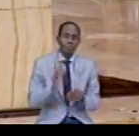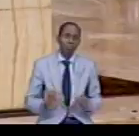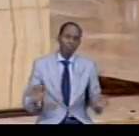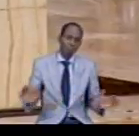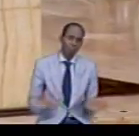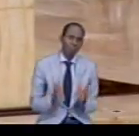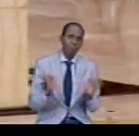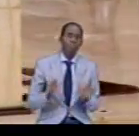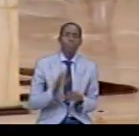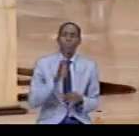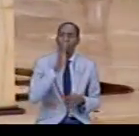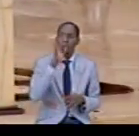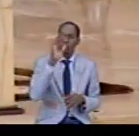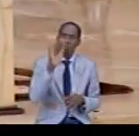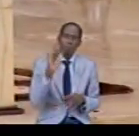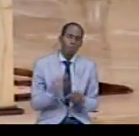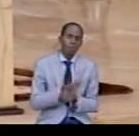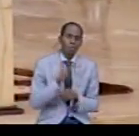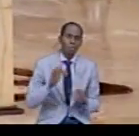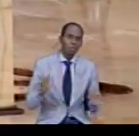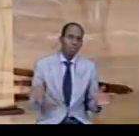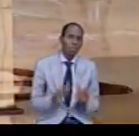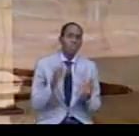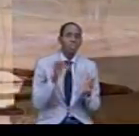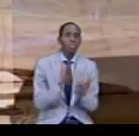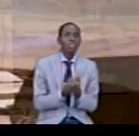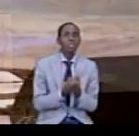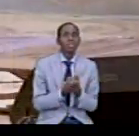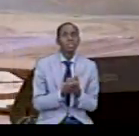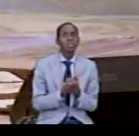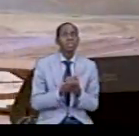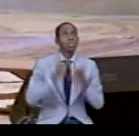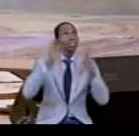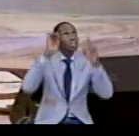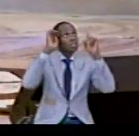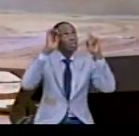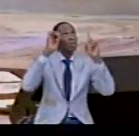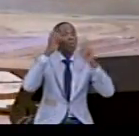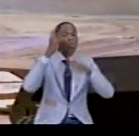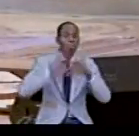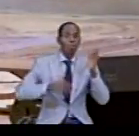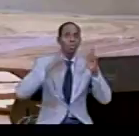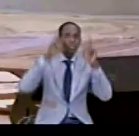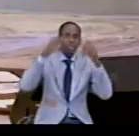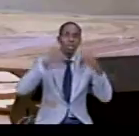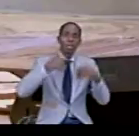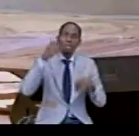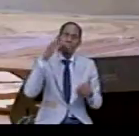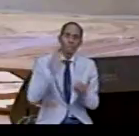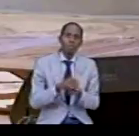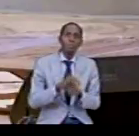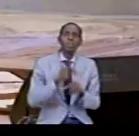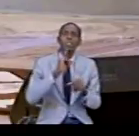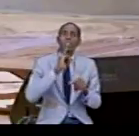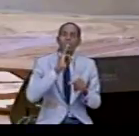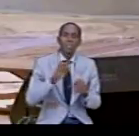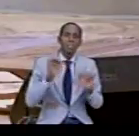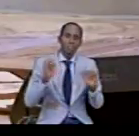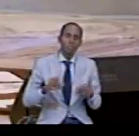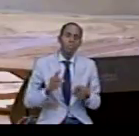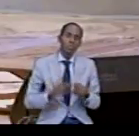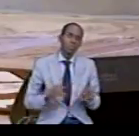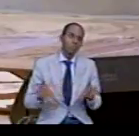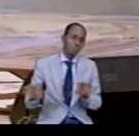fully persuaded that he that watch he had promised is able also